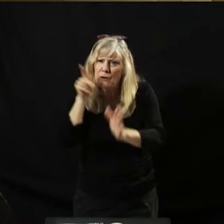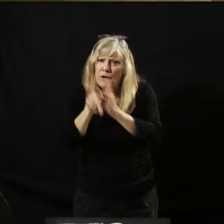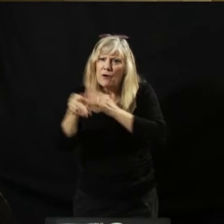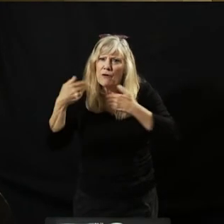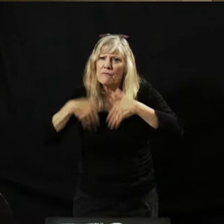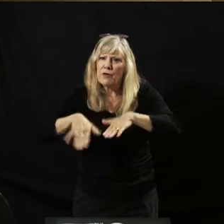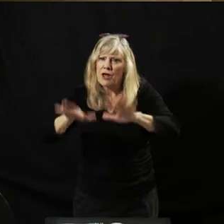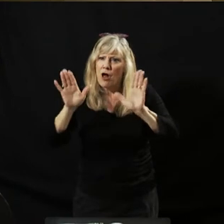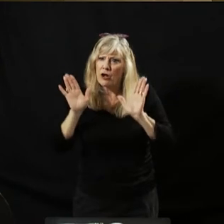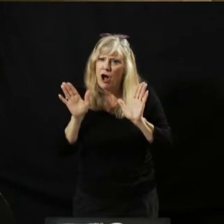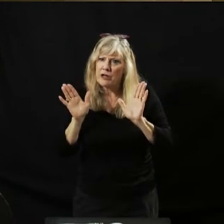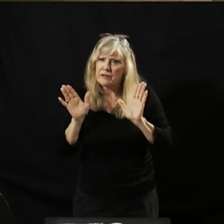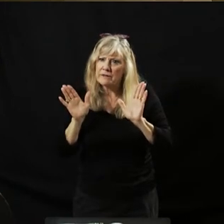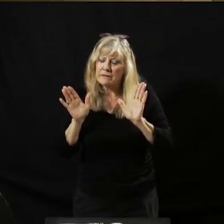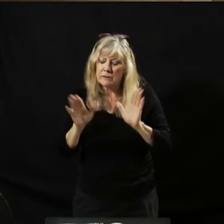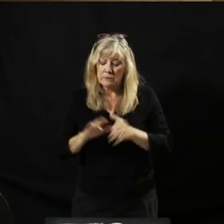holocaust?"